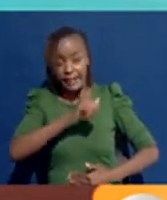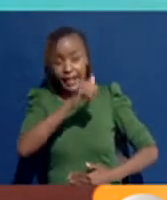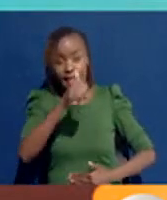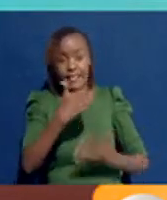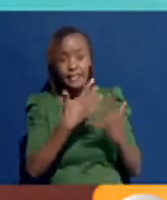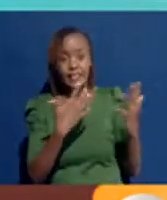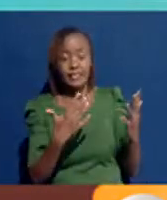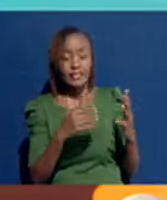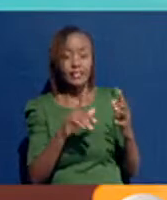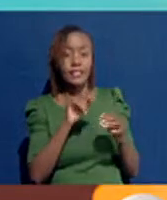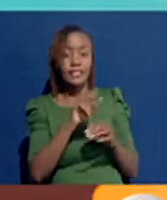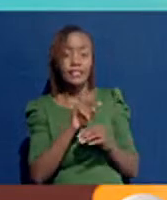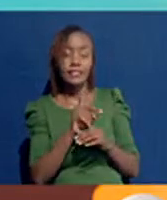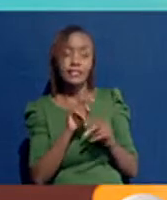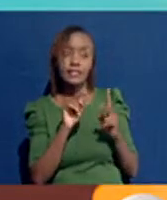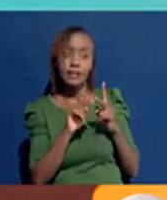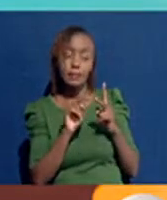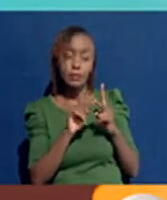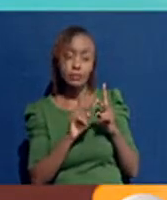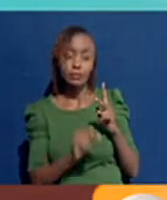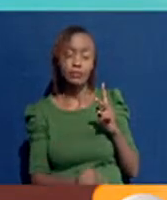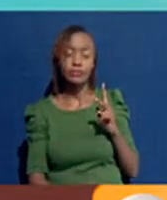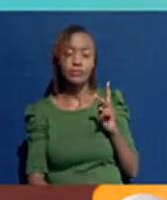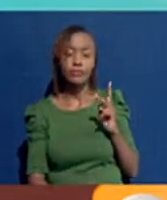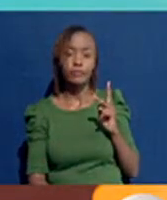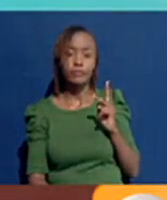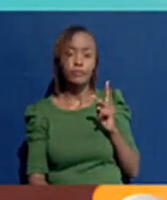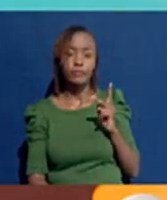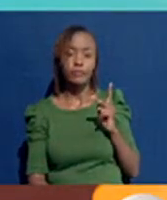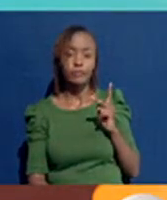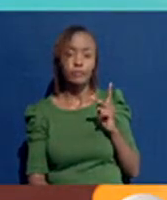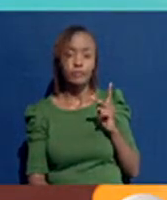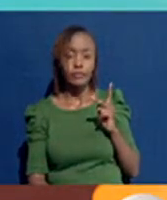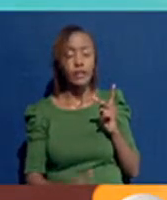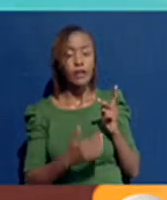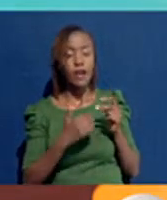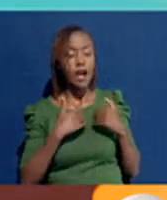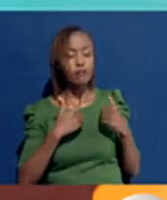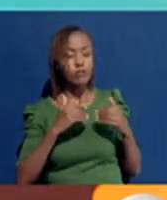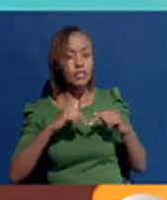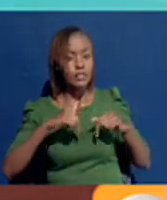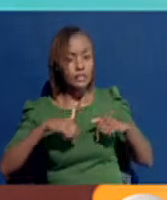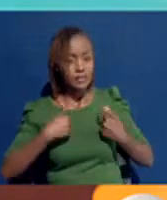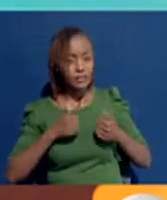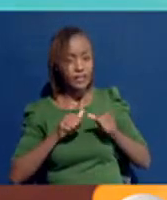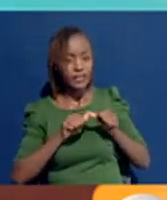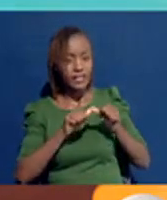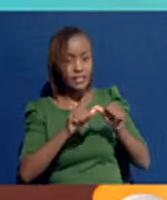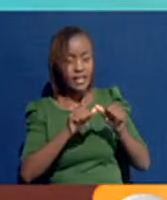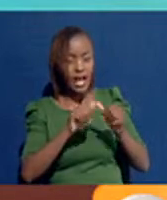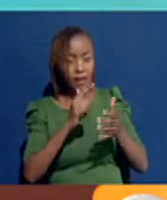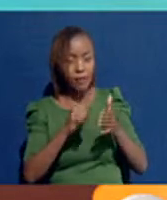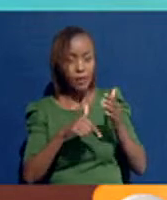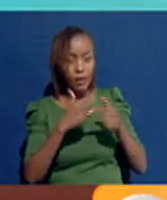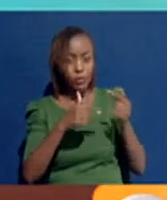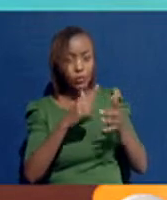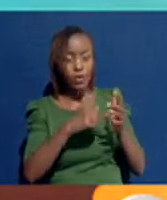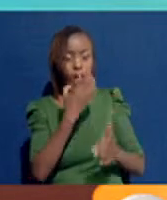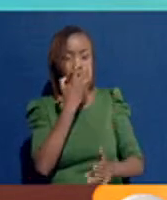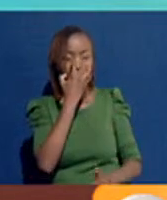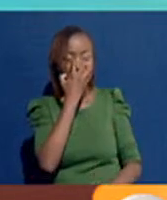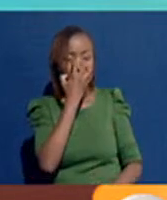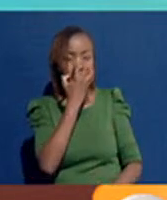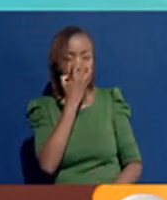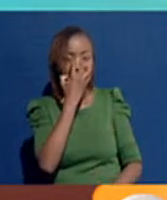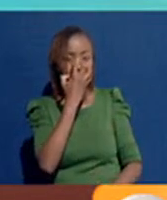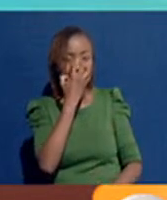one of the areas which again could say that is we are now self-sustaining, especially when you come to oxygen supply. We are not buying from any